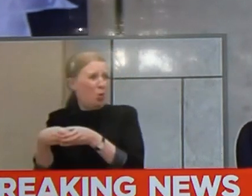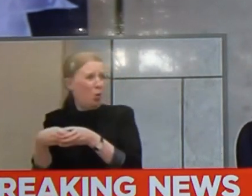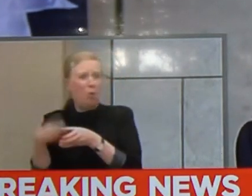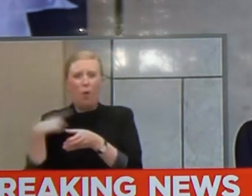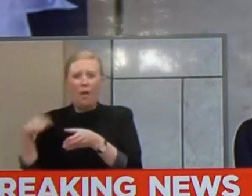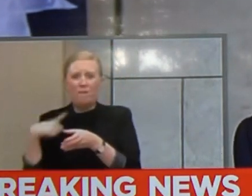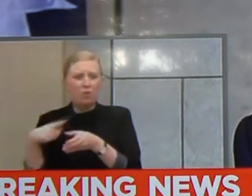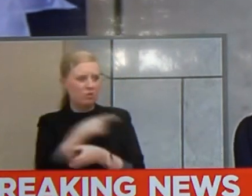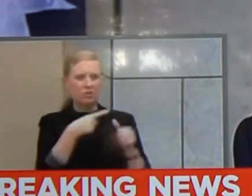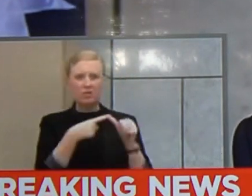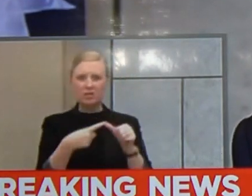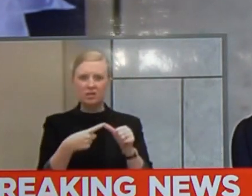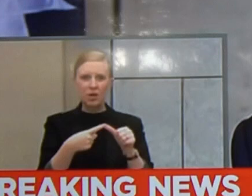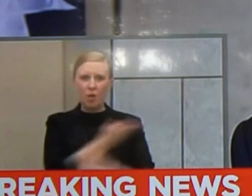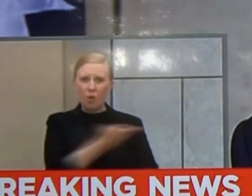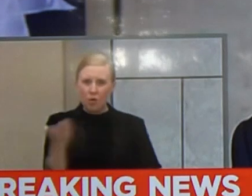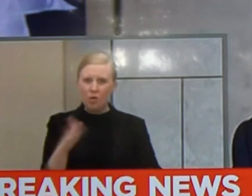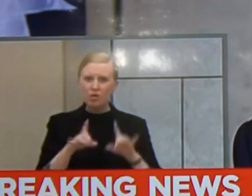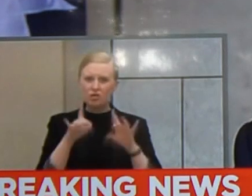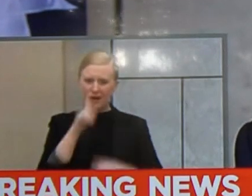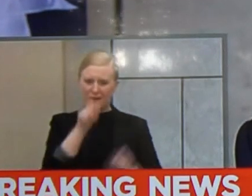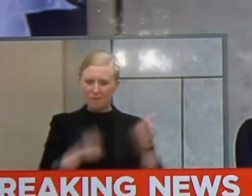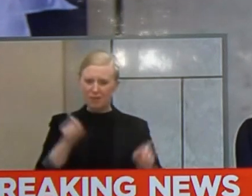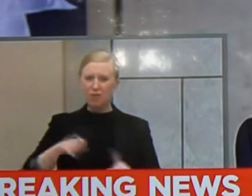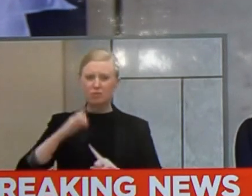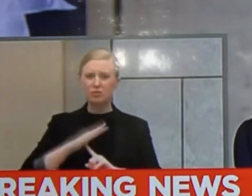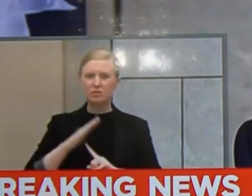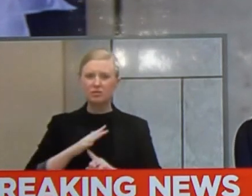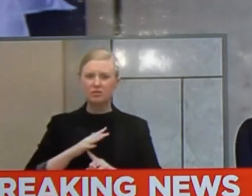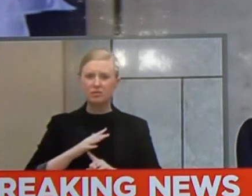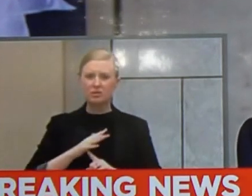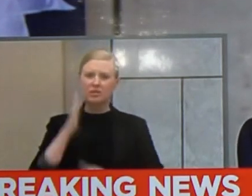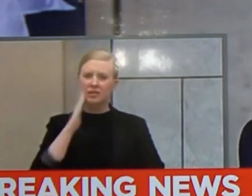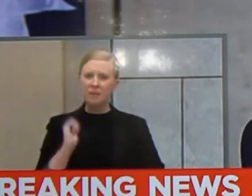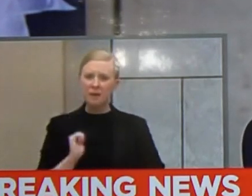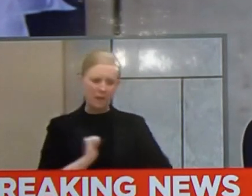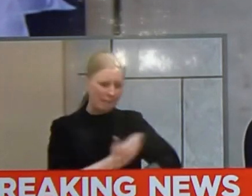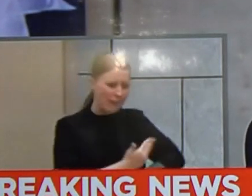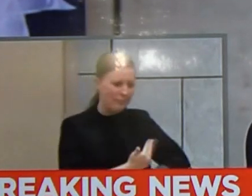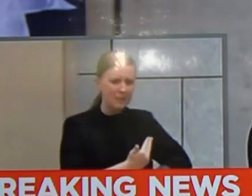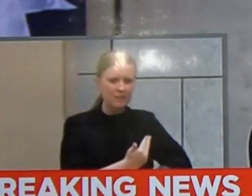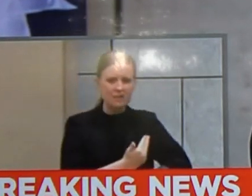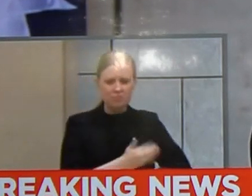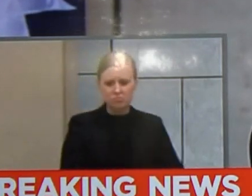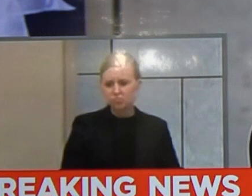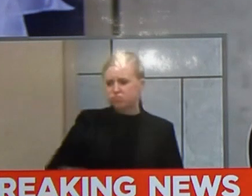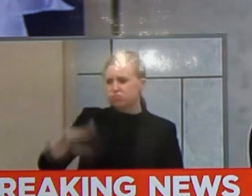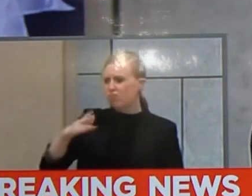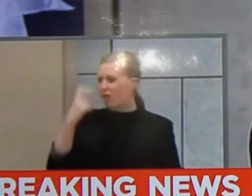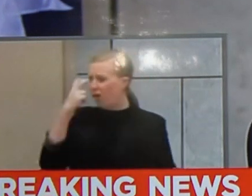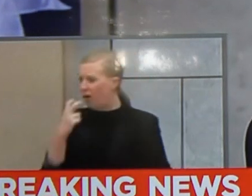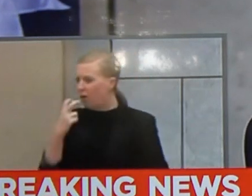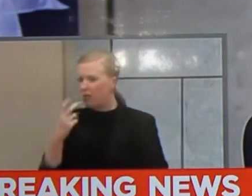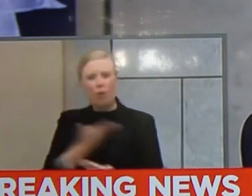they've just been born or they're approaching the end of their life. Every Australian matters. They